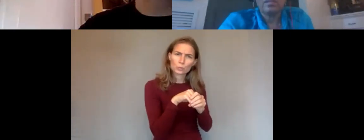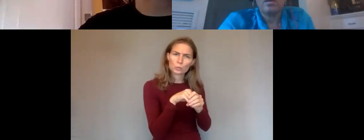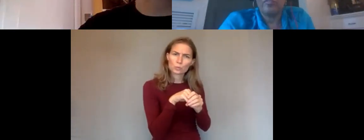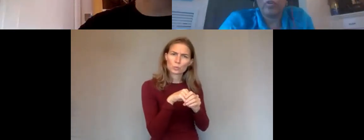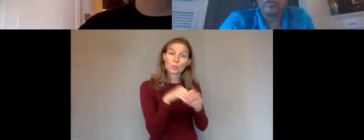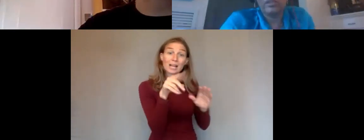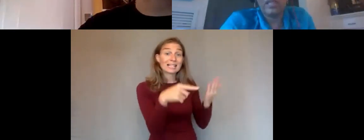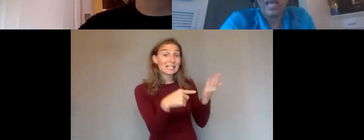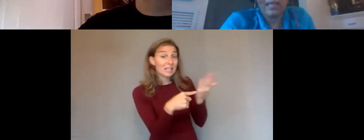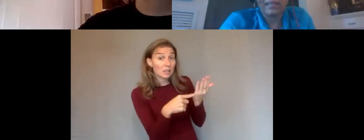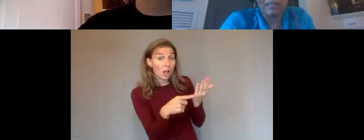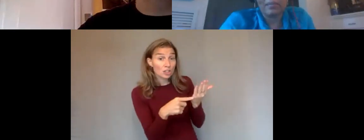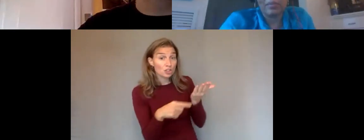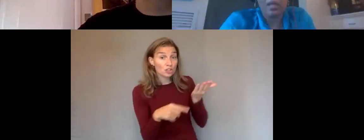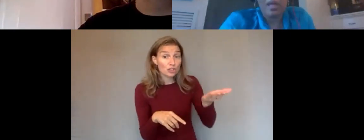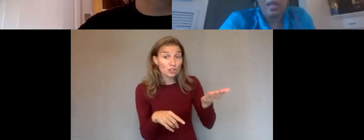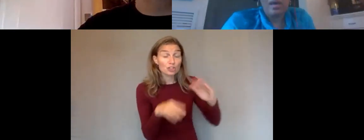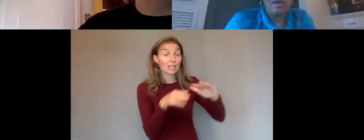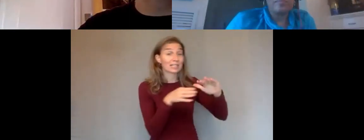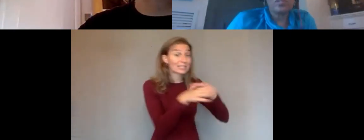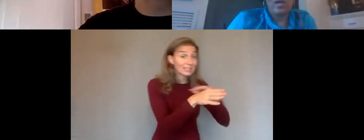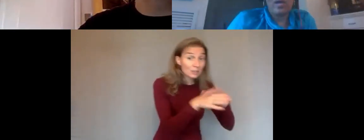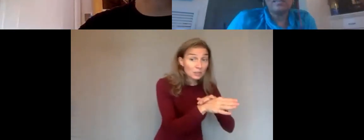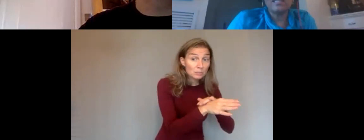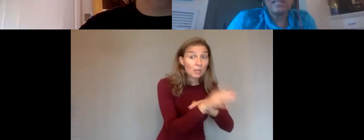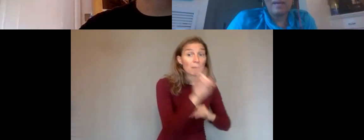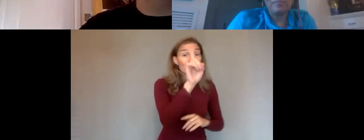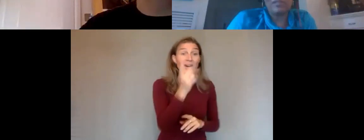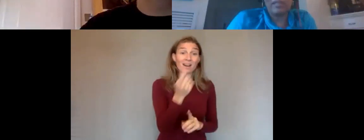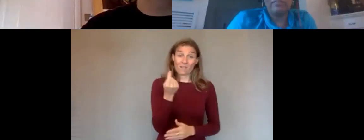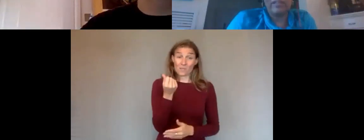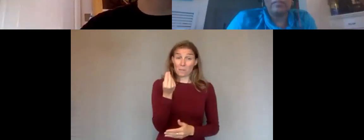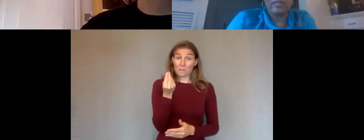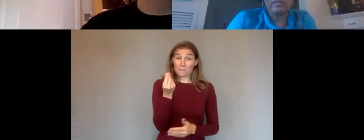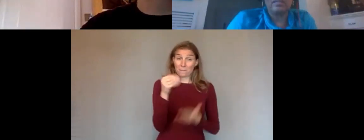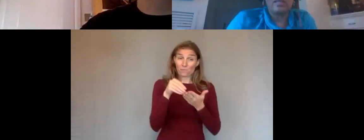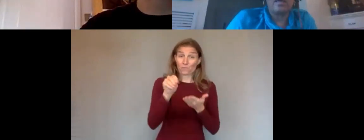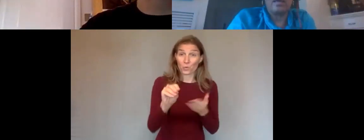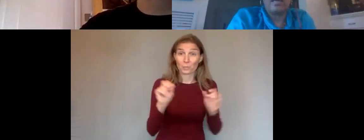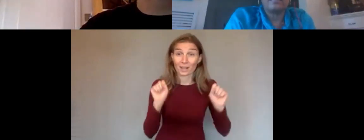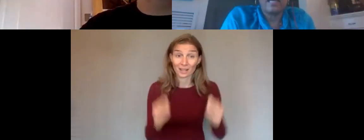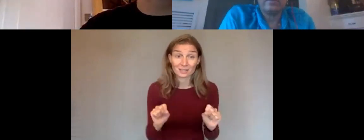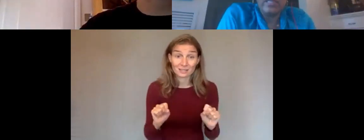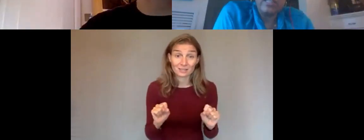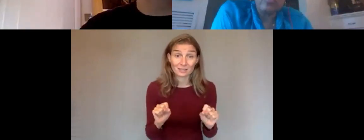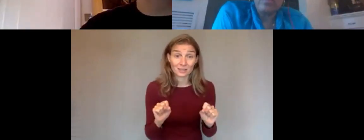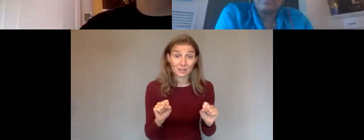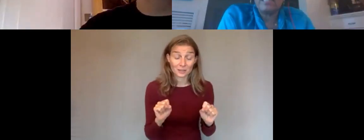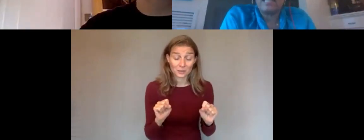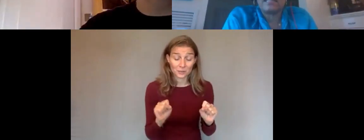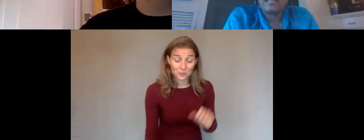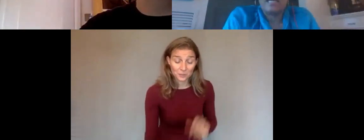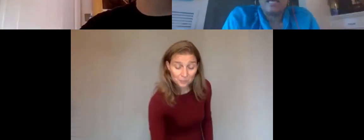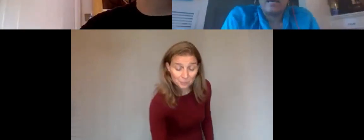available, affordable, and accessible. So, I mean, I think it's absolutely fundamental, and we need to